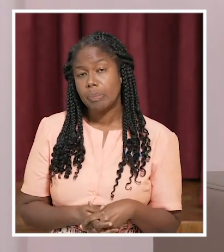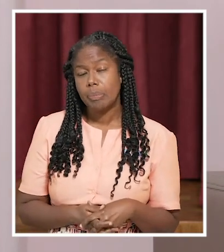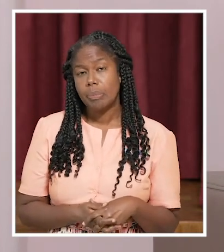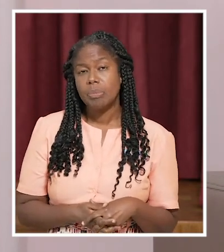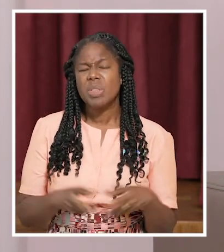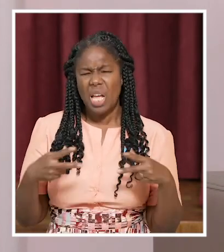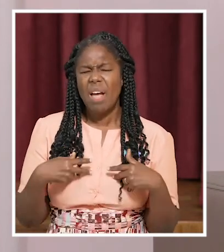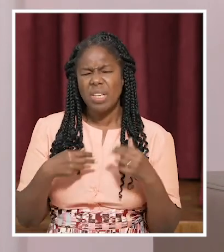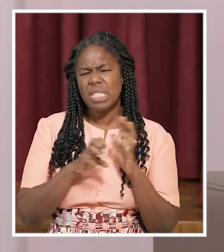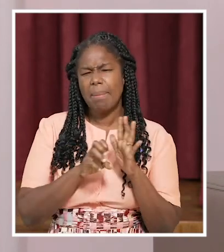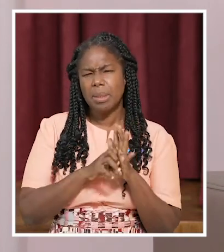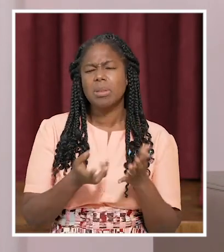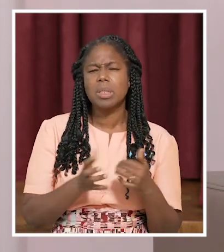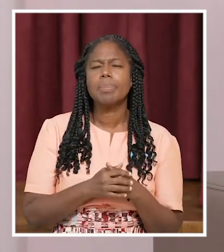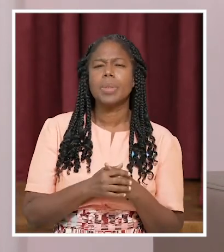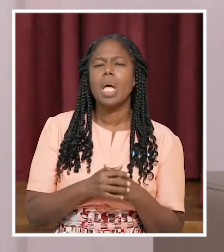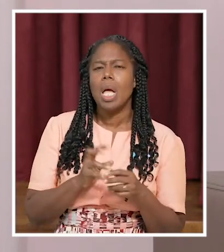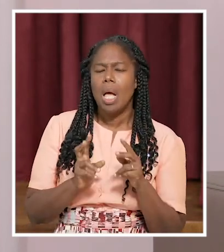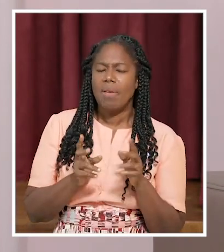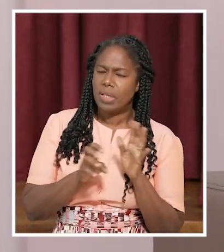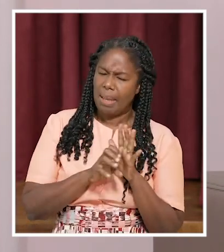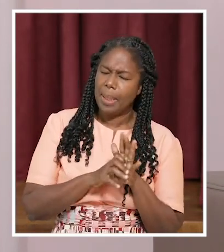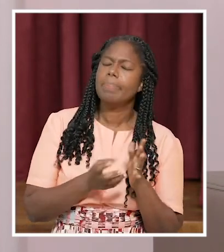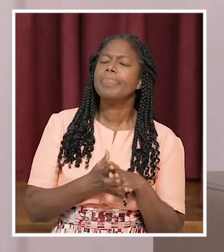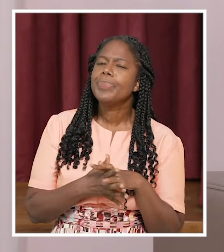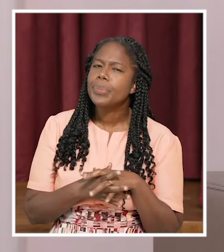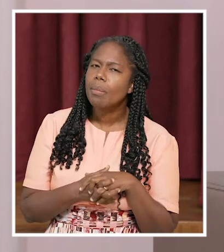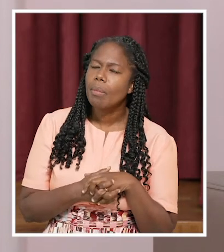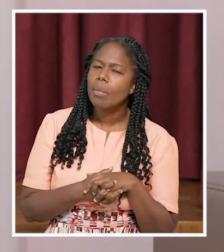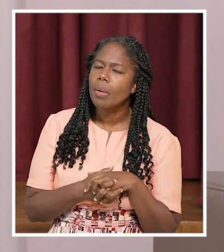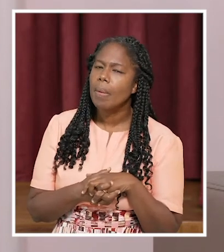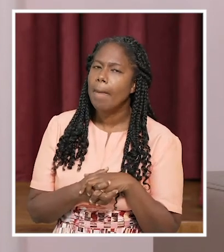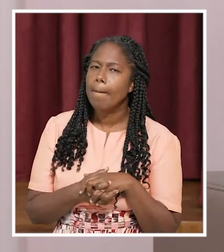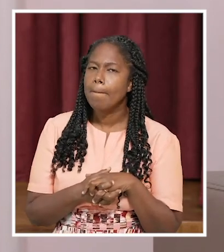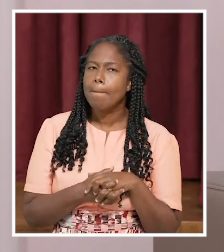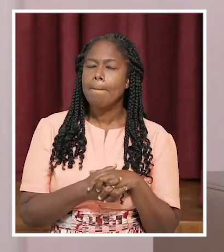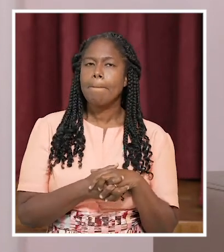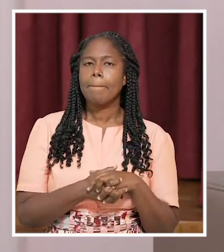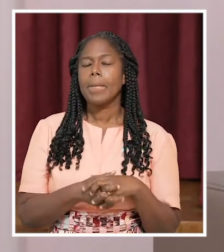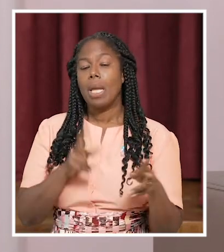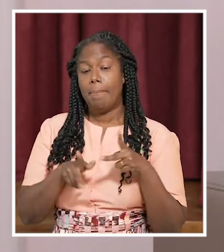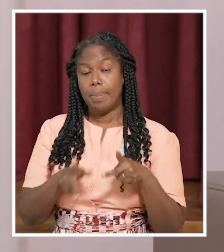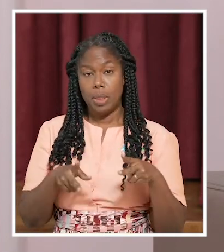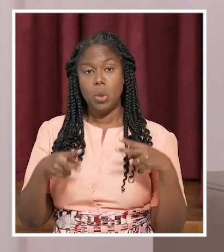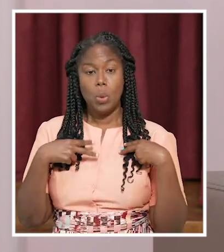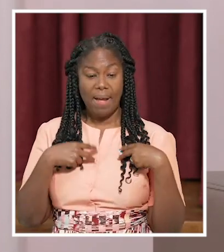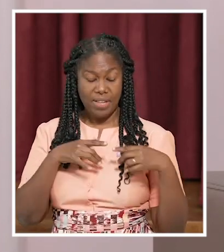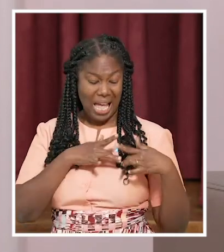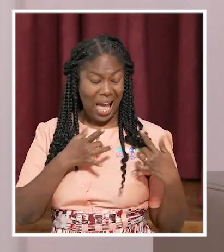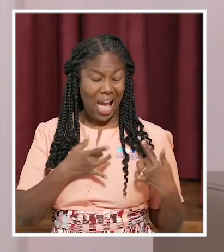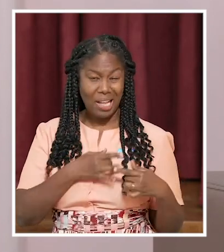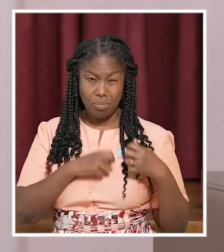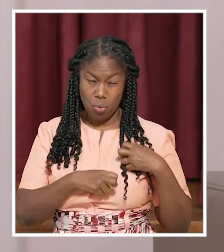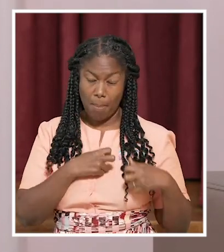incidents, stressful events. So, for instance, people with cardiac conditions, heart conditions,